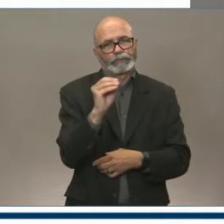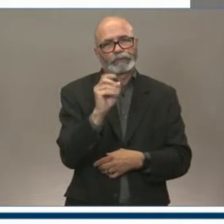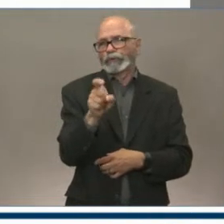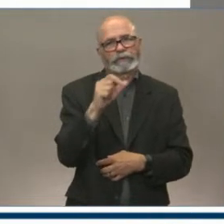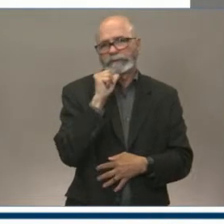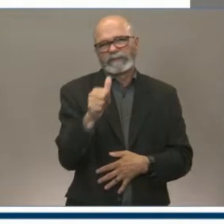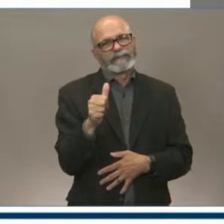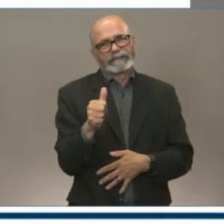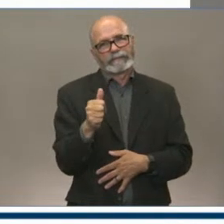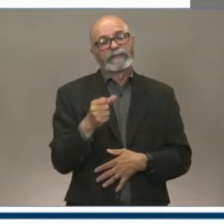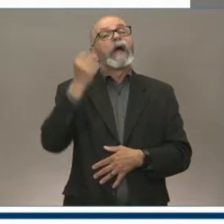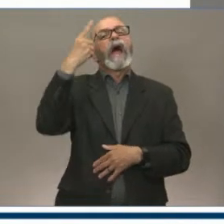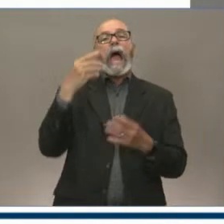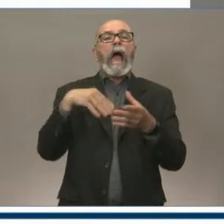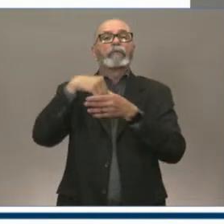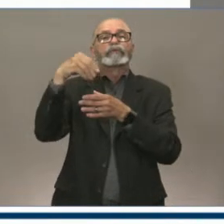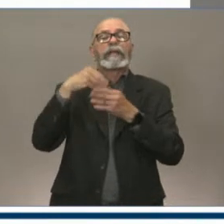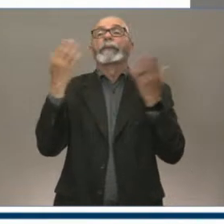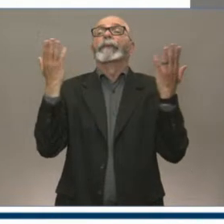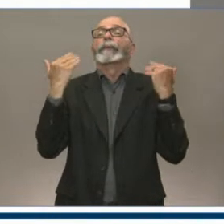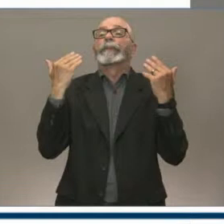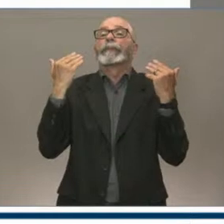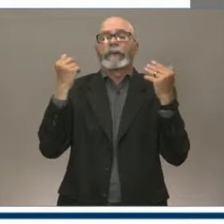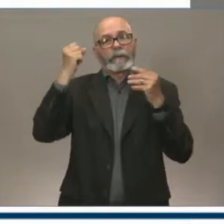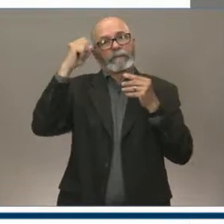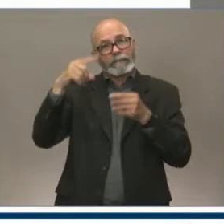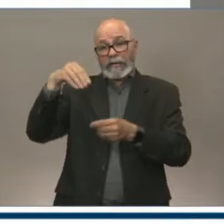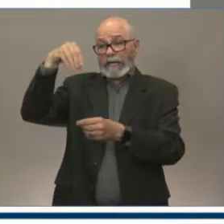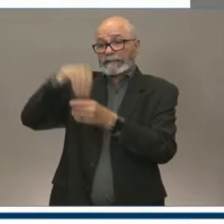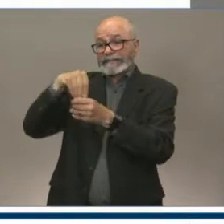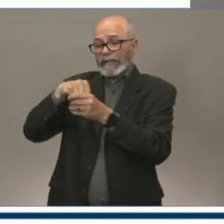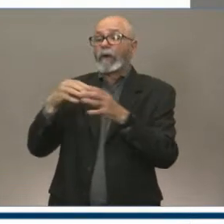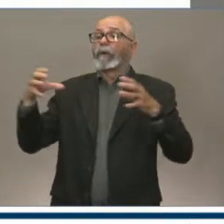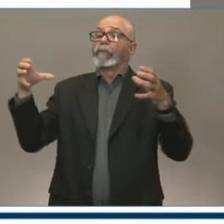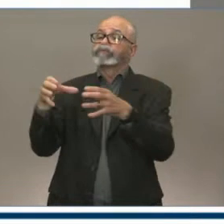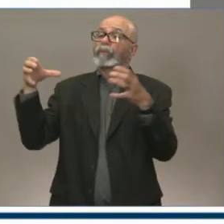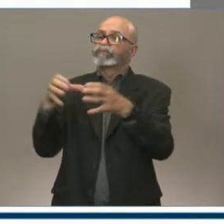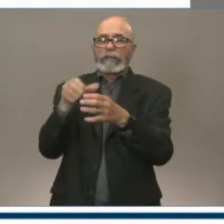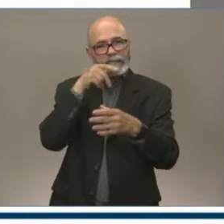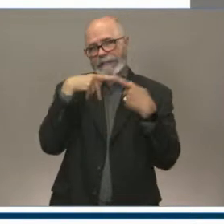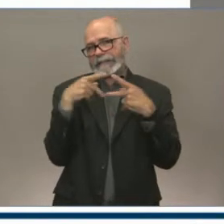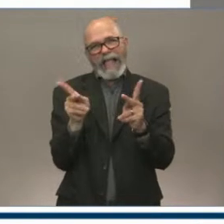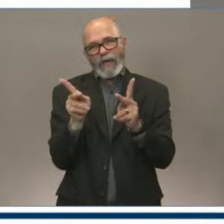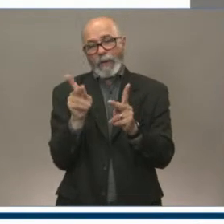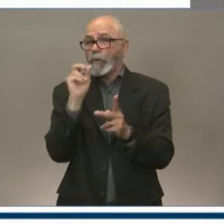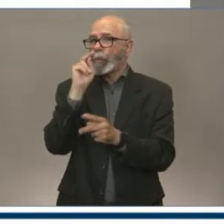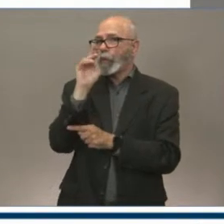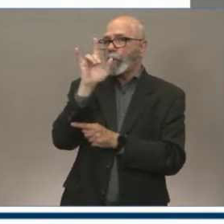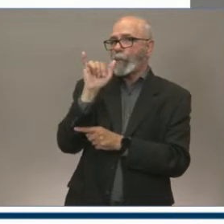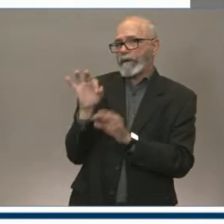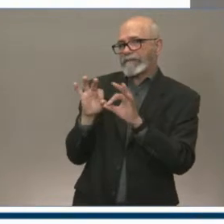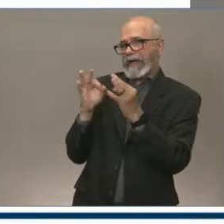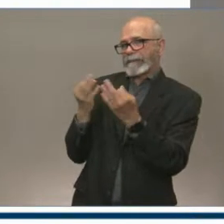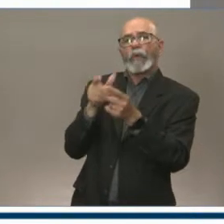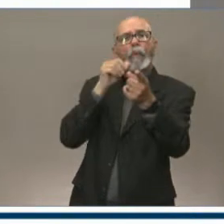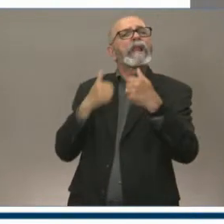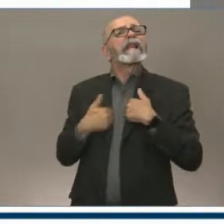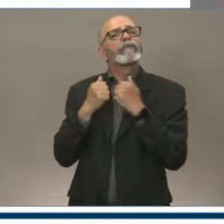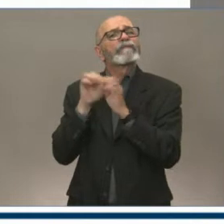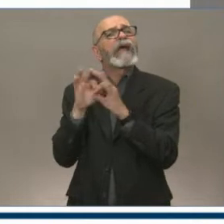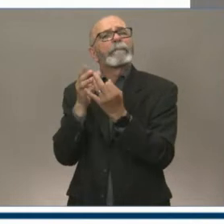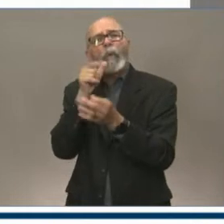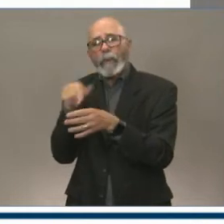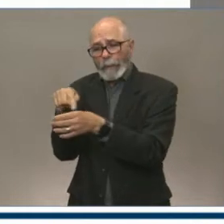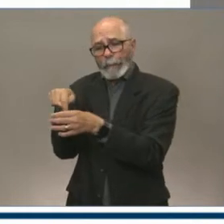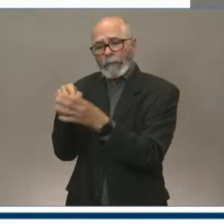gatherings allowed. You can socialize within your household, the people you live with. If your household is